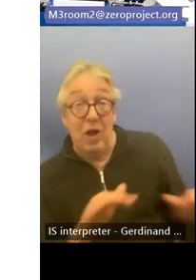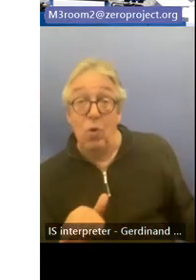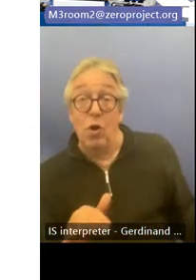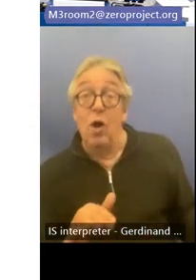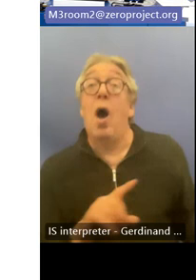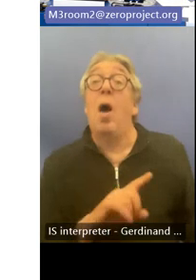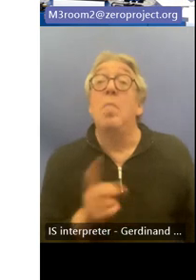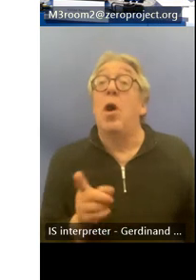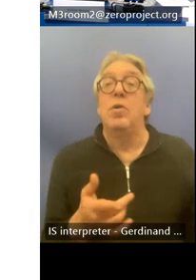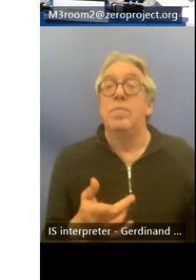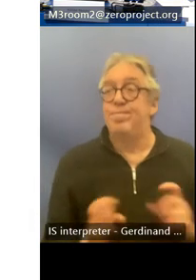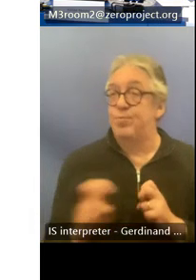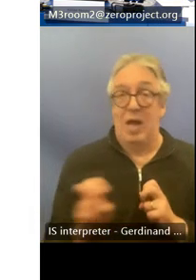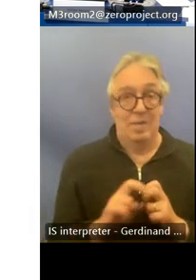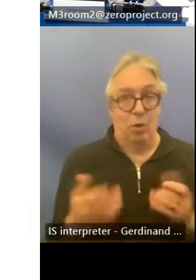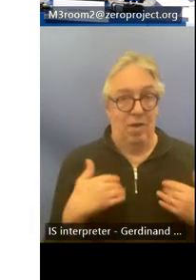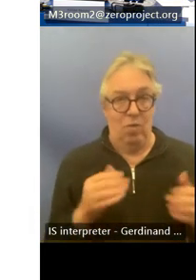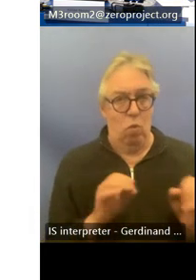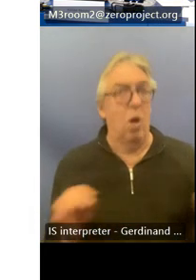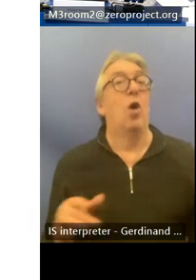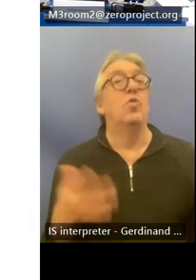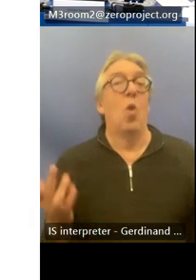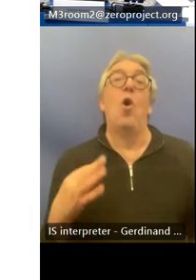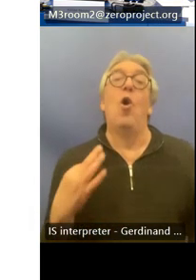education. Next, please.